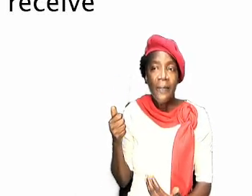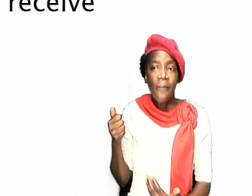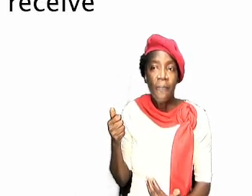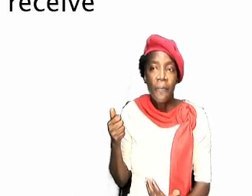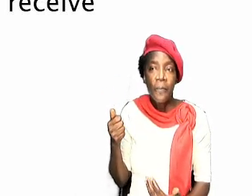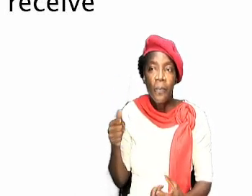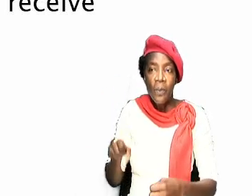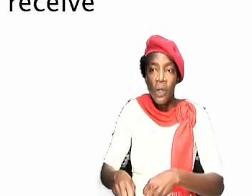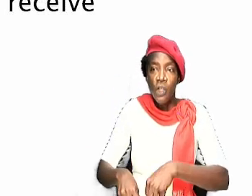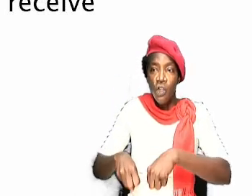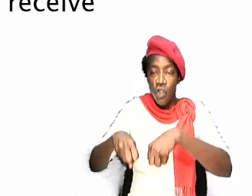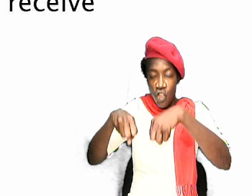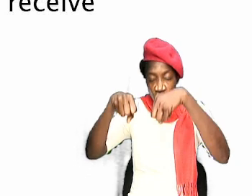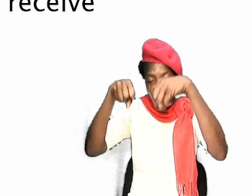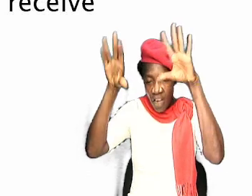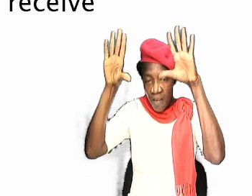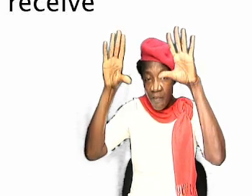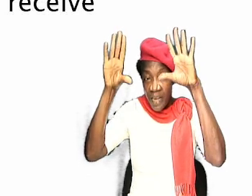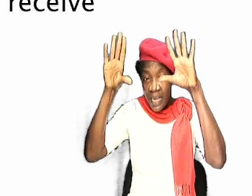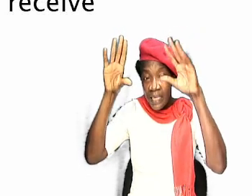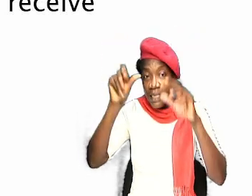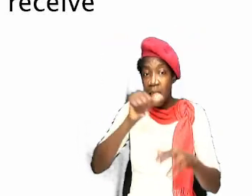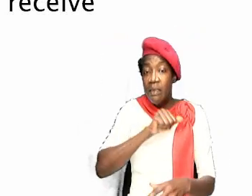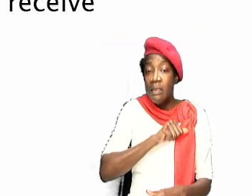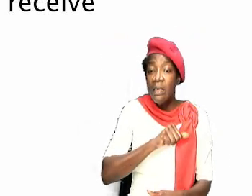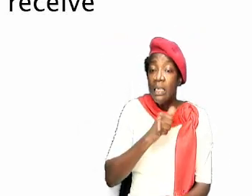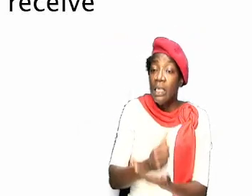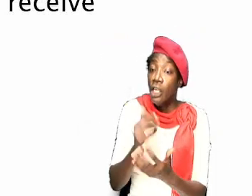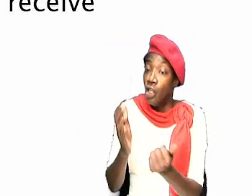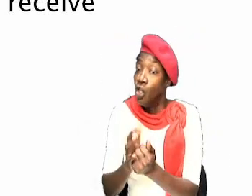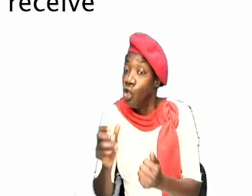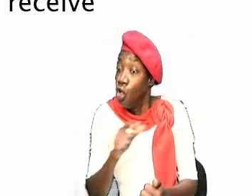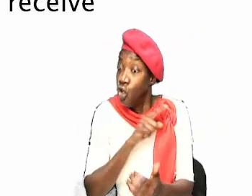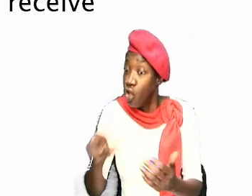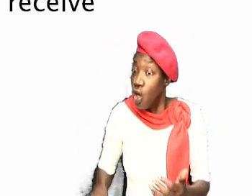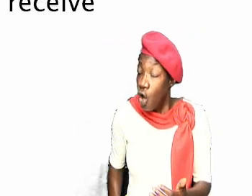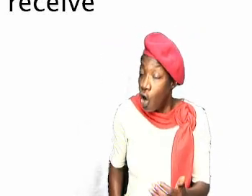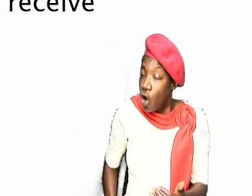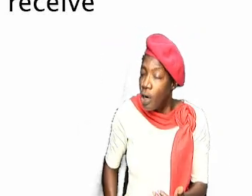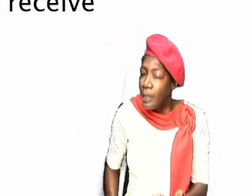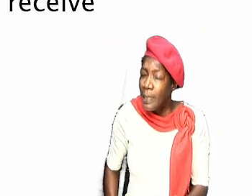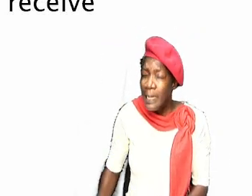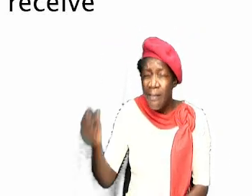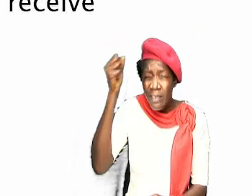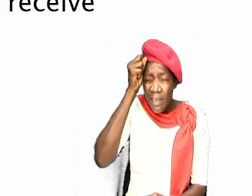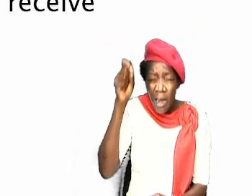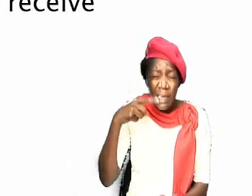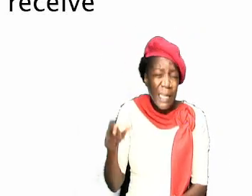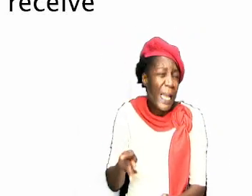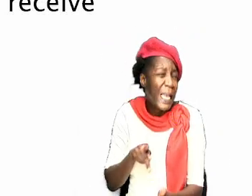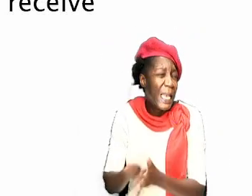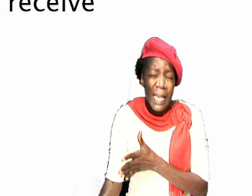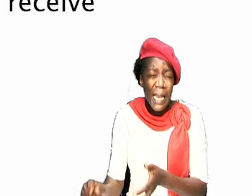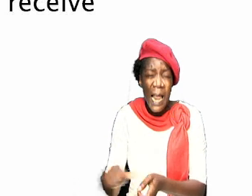to sacrifice unto the Lord. So if he had simply said, kill everything, the people would have obeyed him.